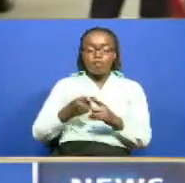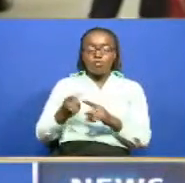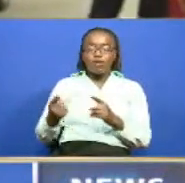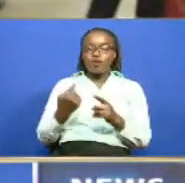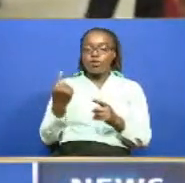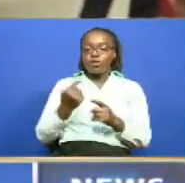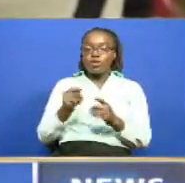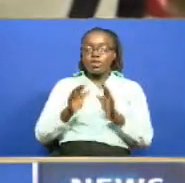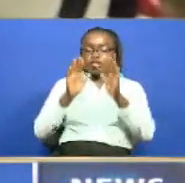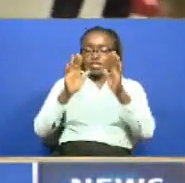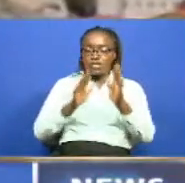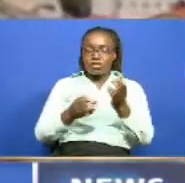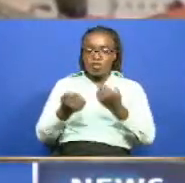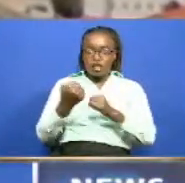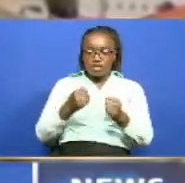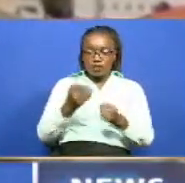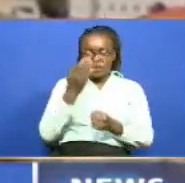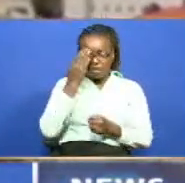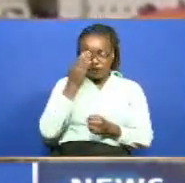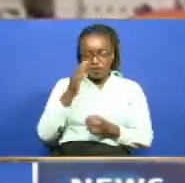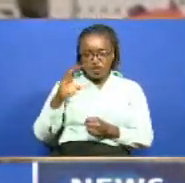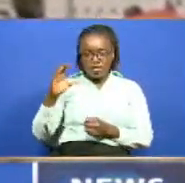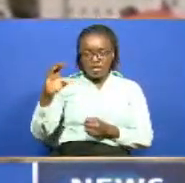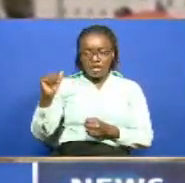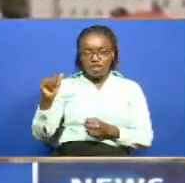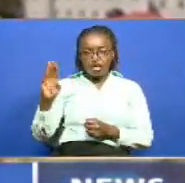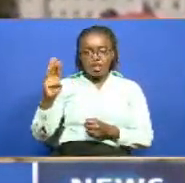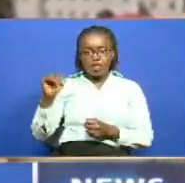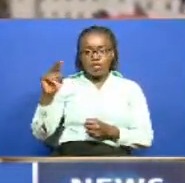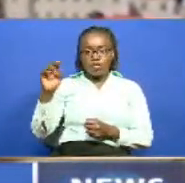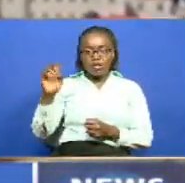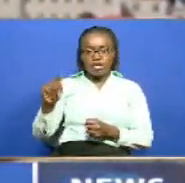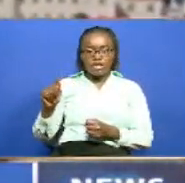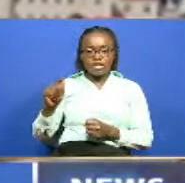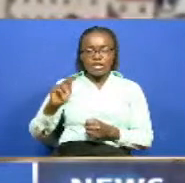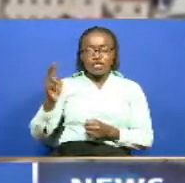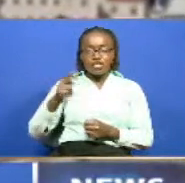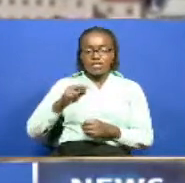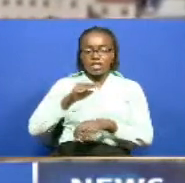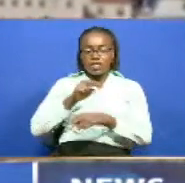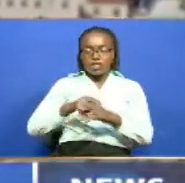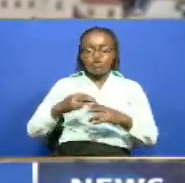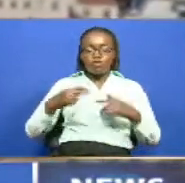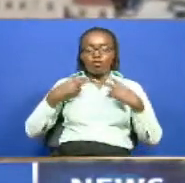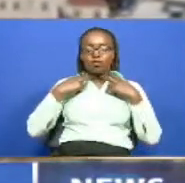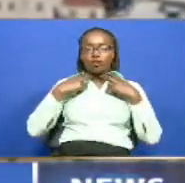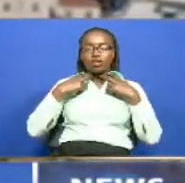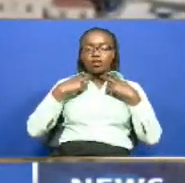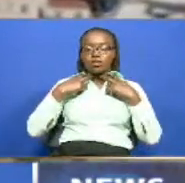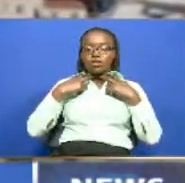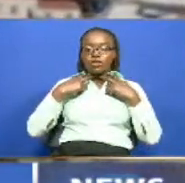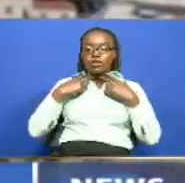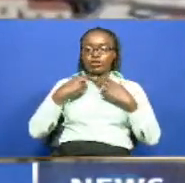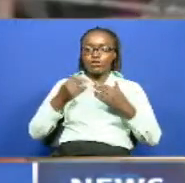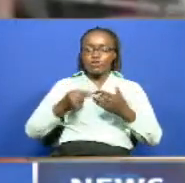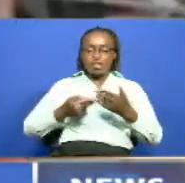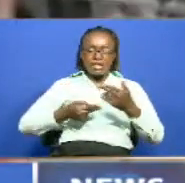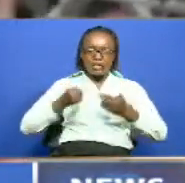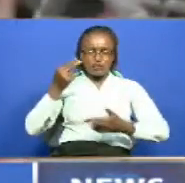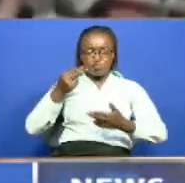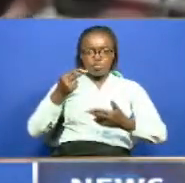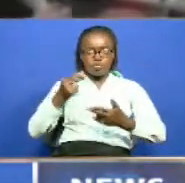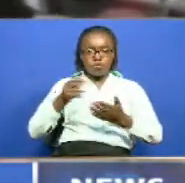activities. Israel's cabinet has agreed to a tightening of its second national lockdown in a bid to stem a steep rise in